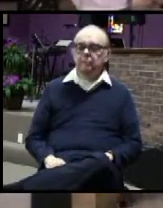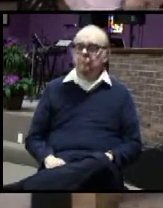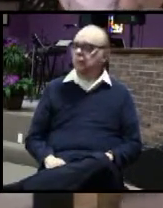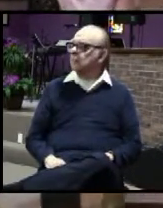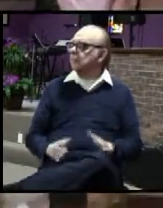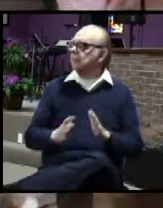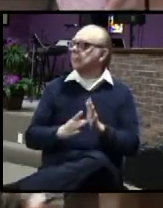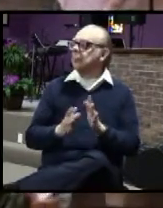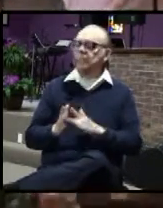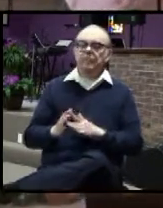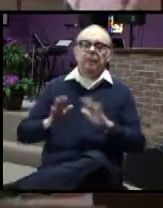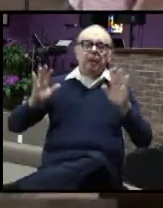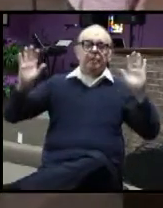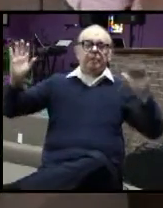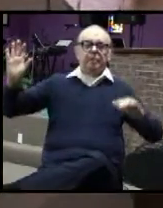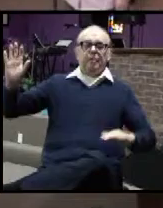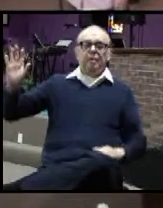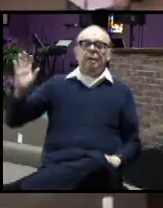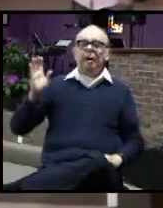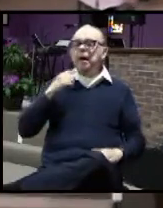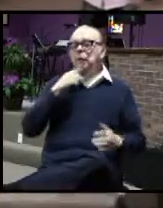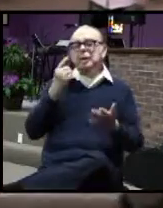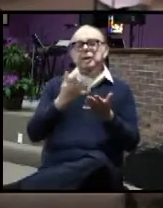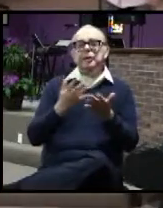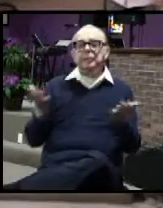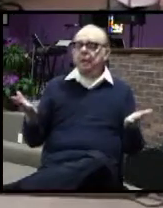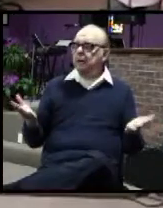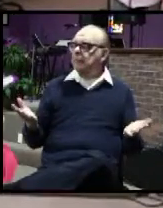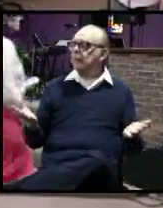Jesus held up His hand, and what did He say?